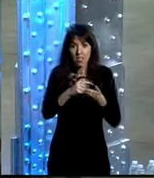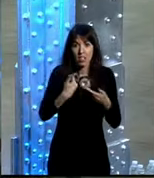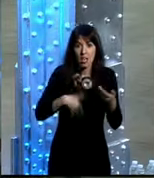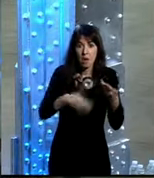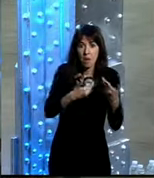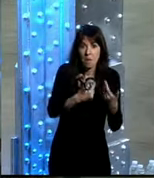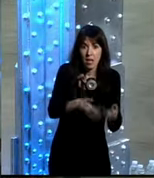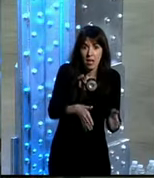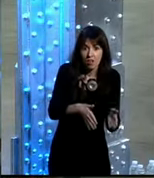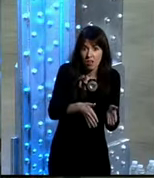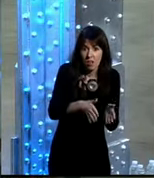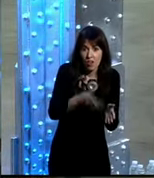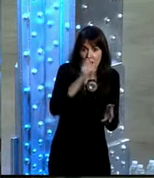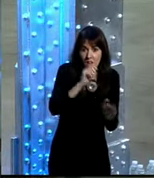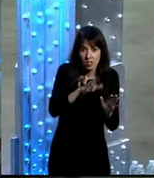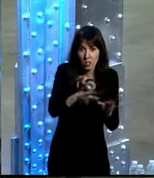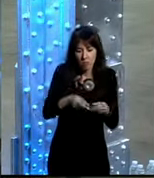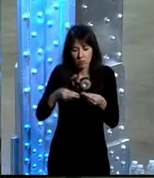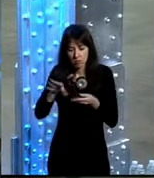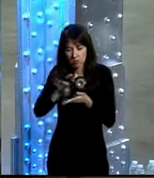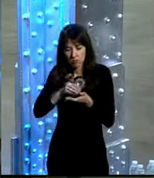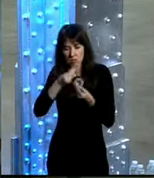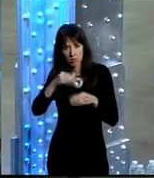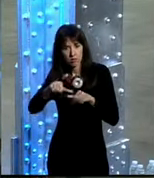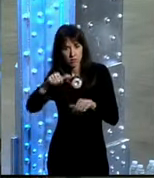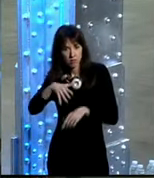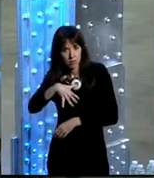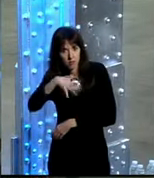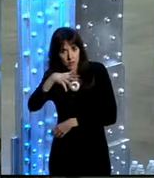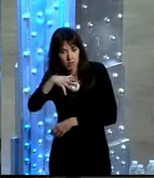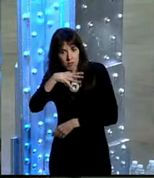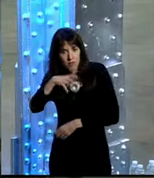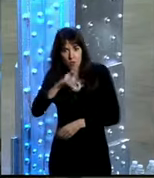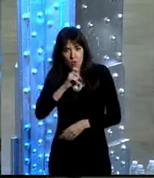lost SMS. And I thought that was amazing.